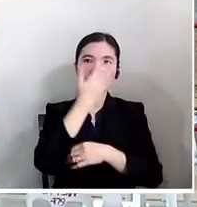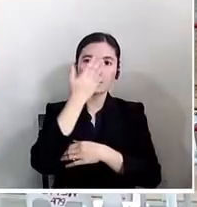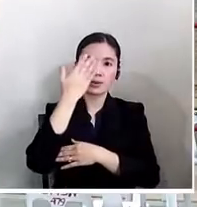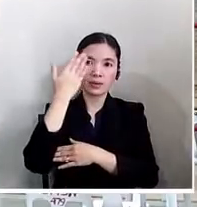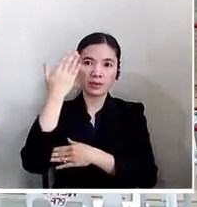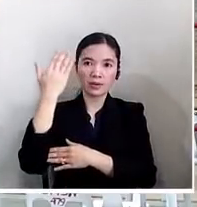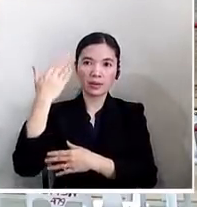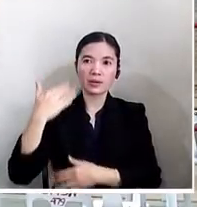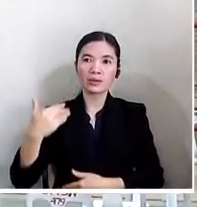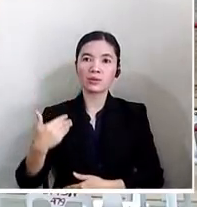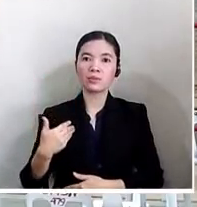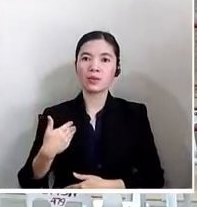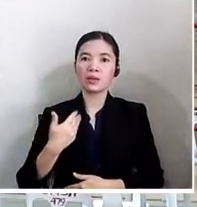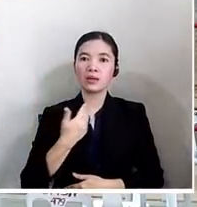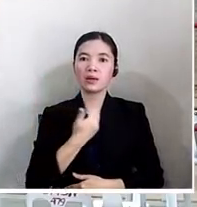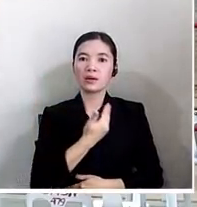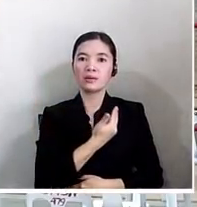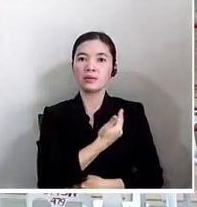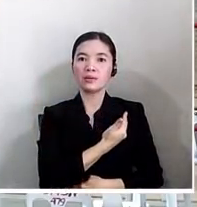yours, we are